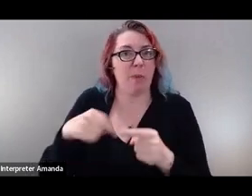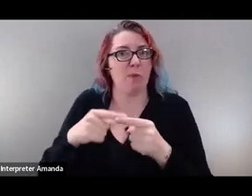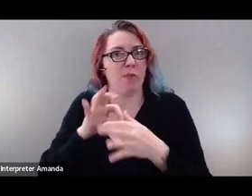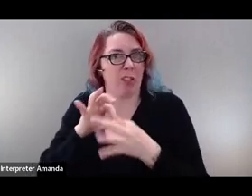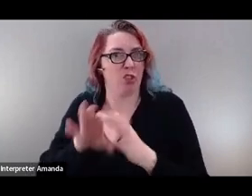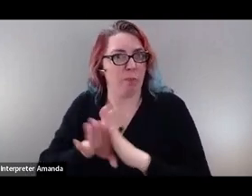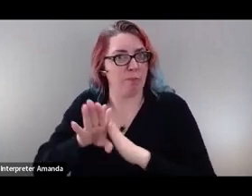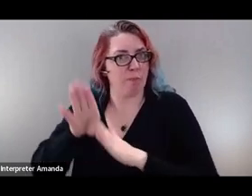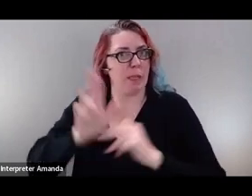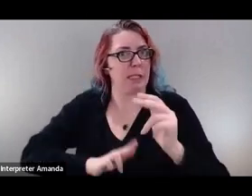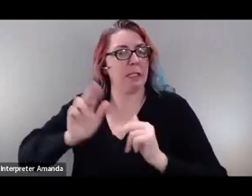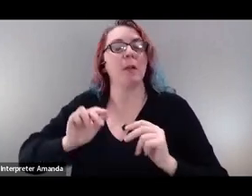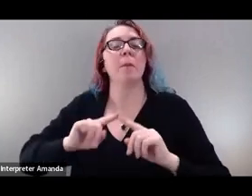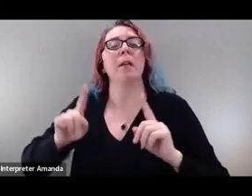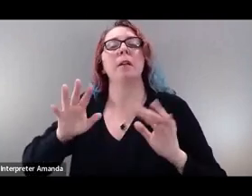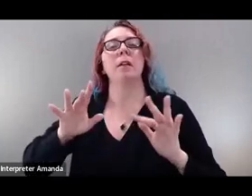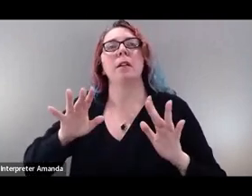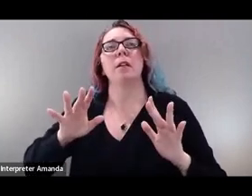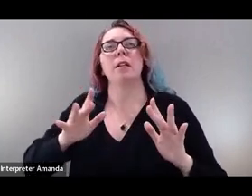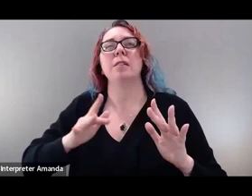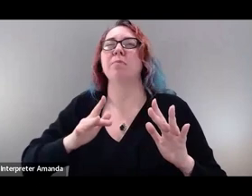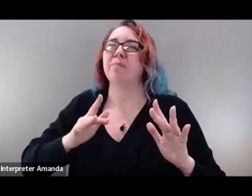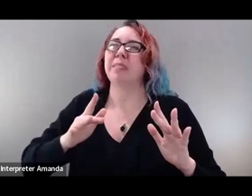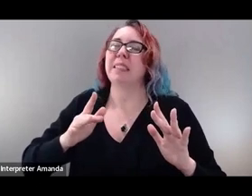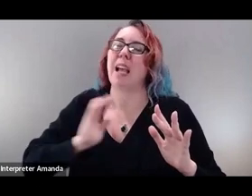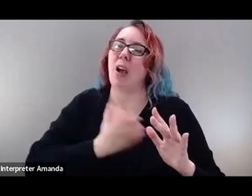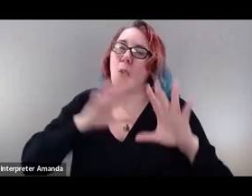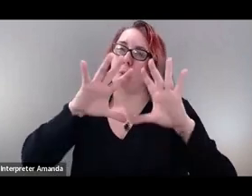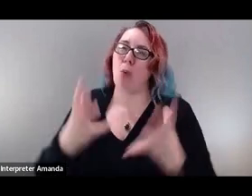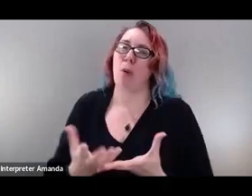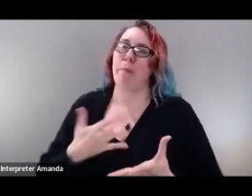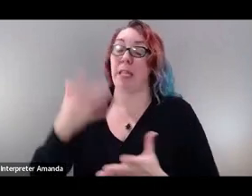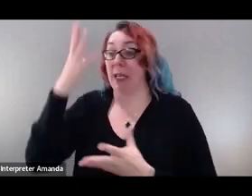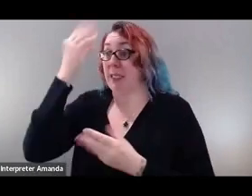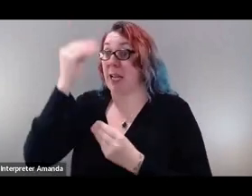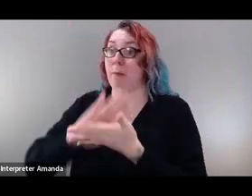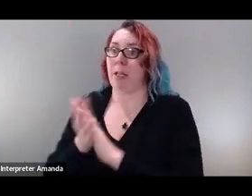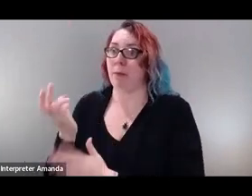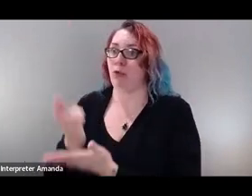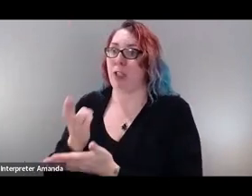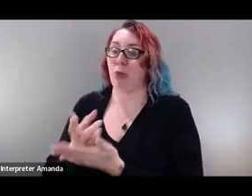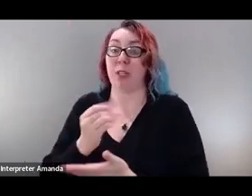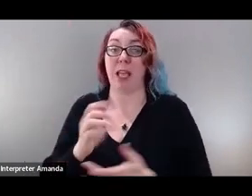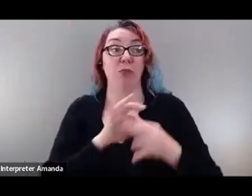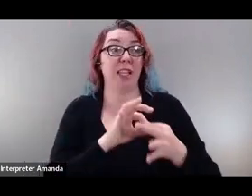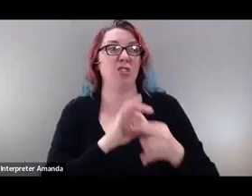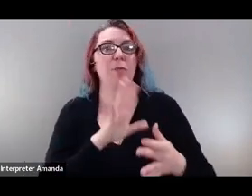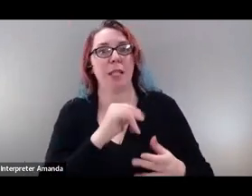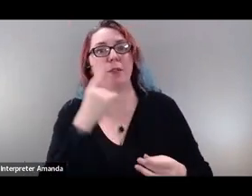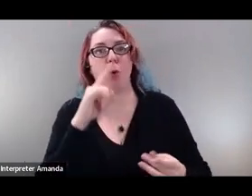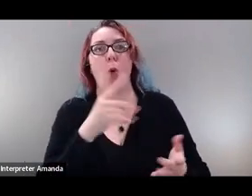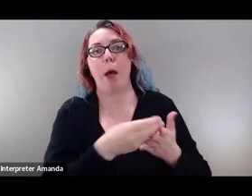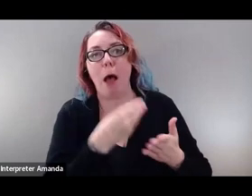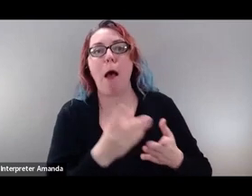our digital world, relations are treated as commodities and our data as resources. How do you think the digital transformation